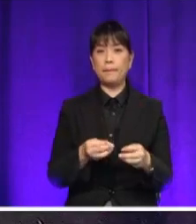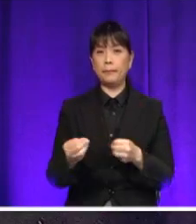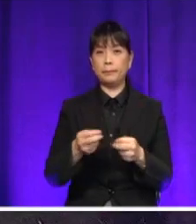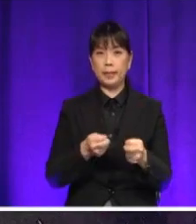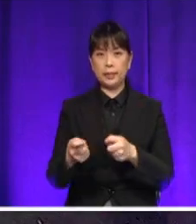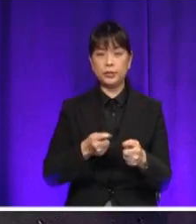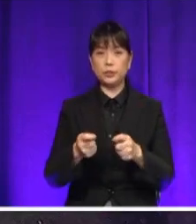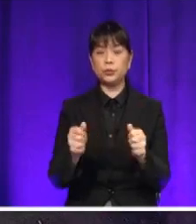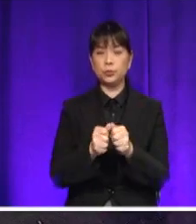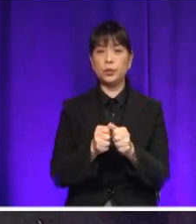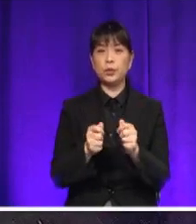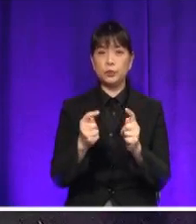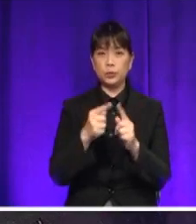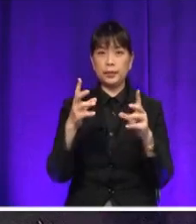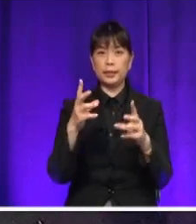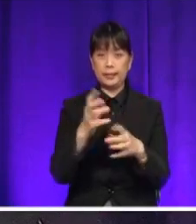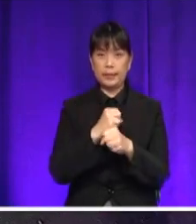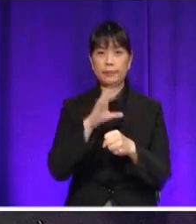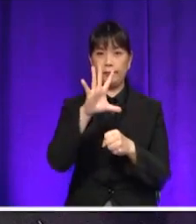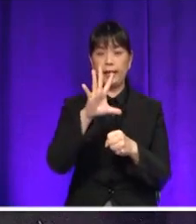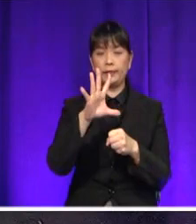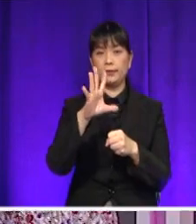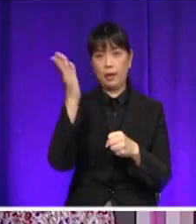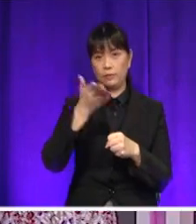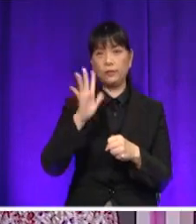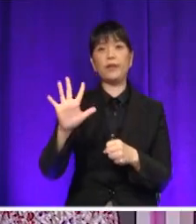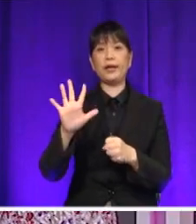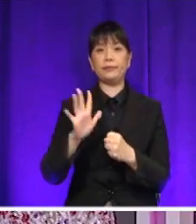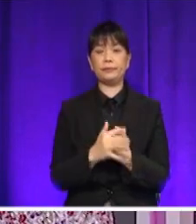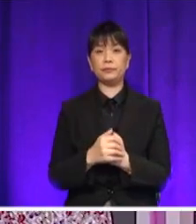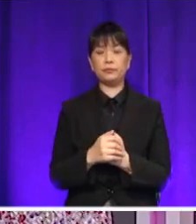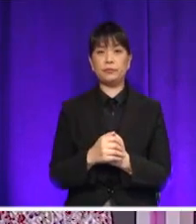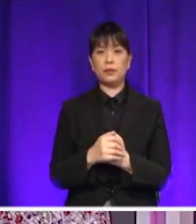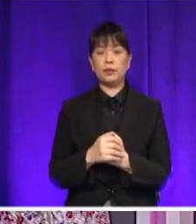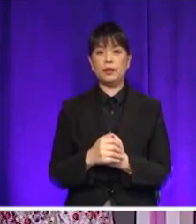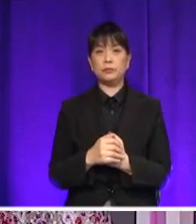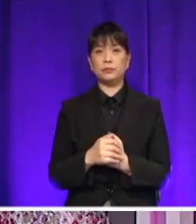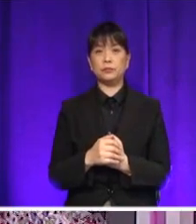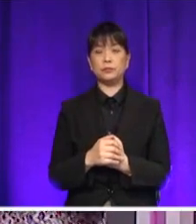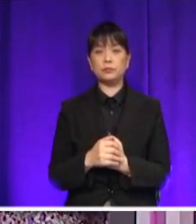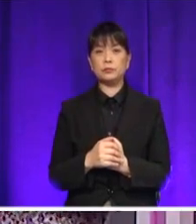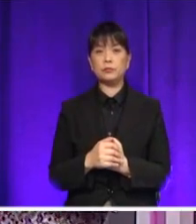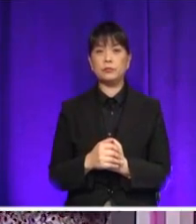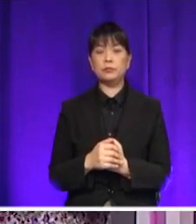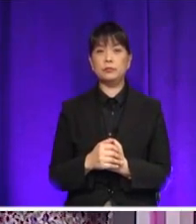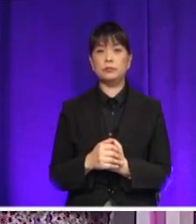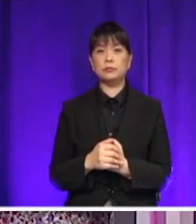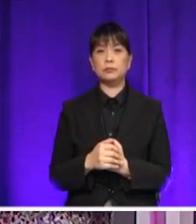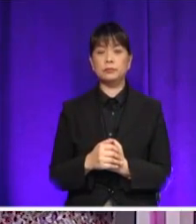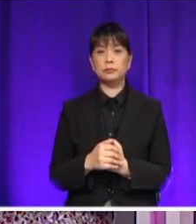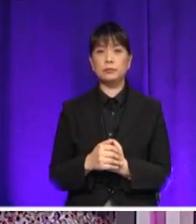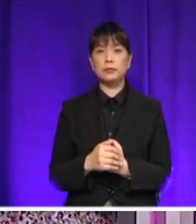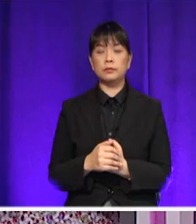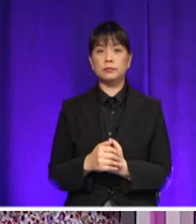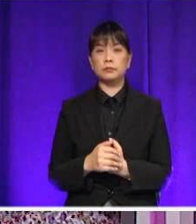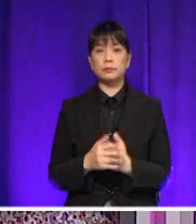Yay! Thank you. Good job. All right. This will go really well with your PBD marks. Okay. All right, so now